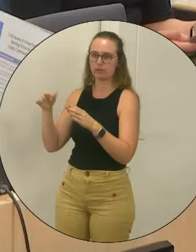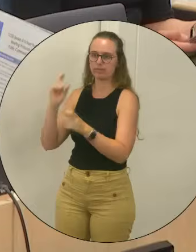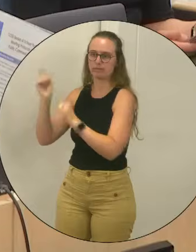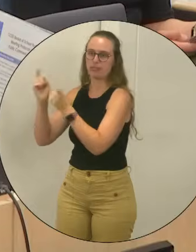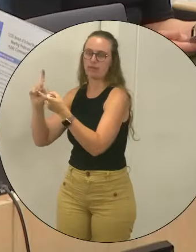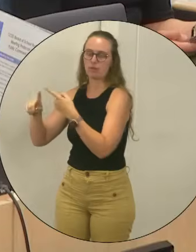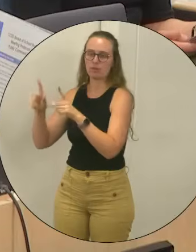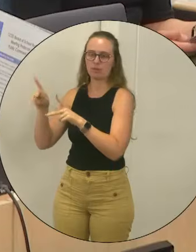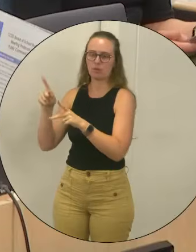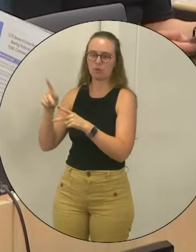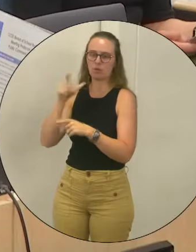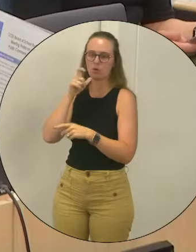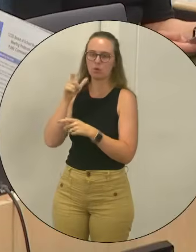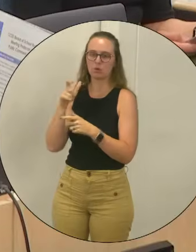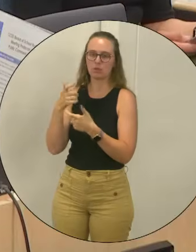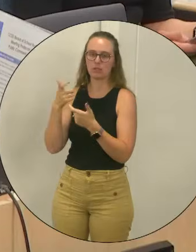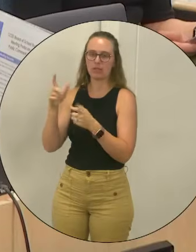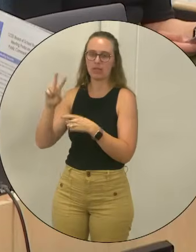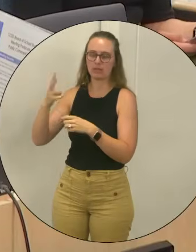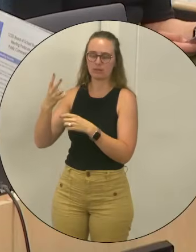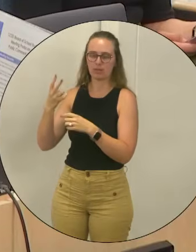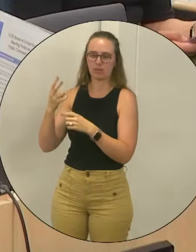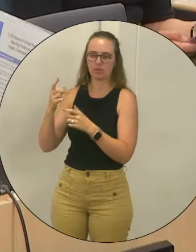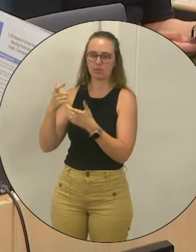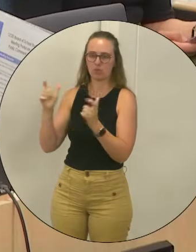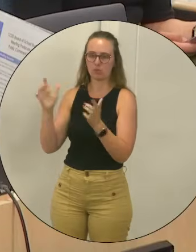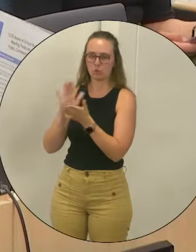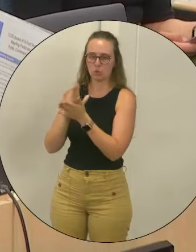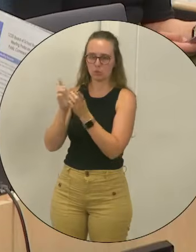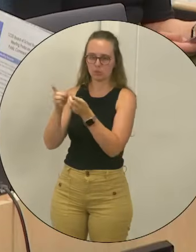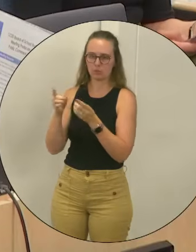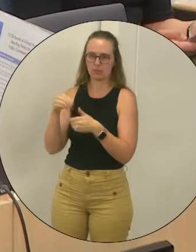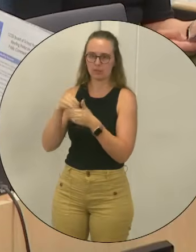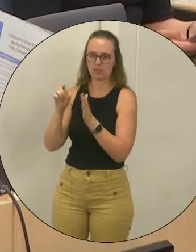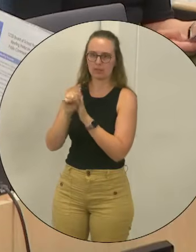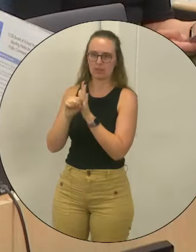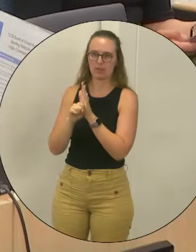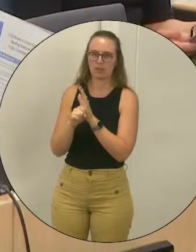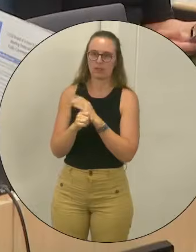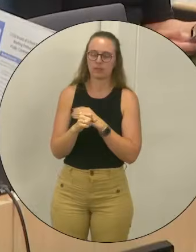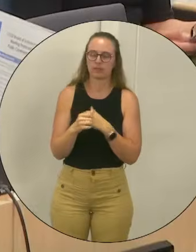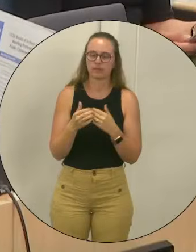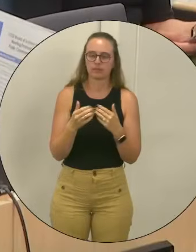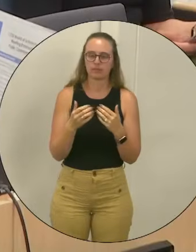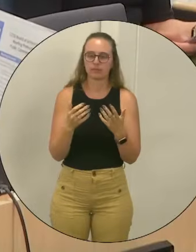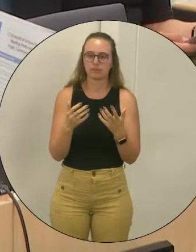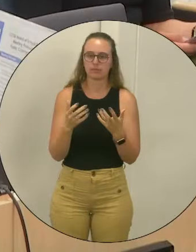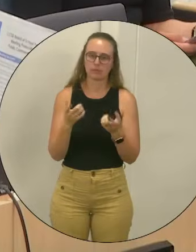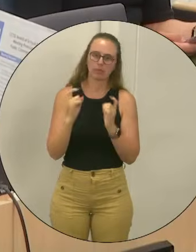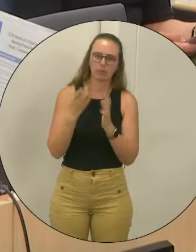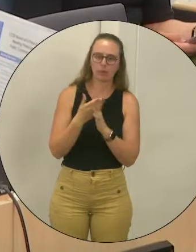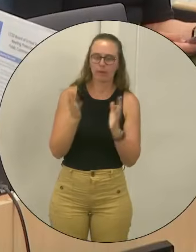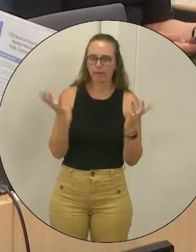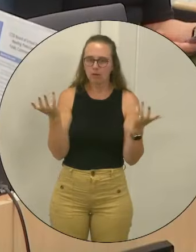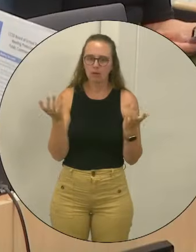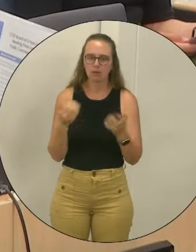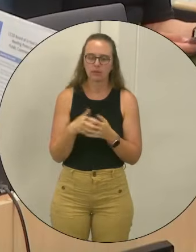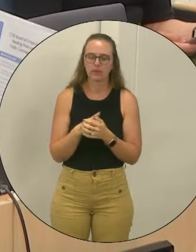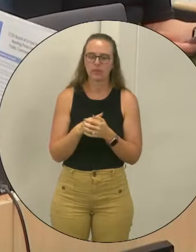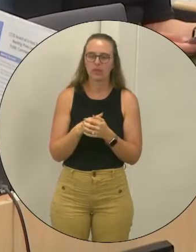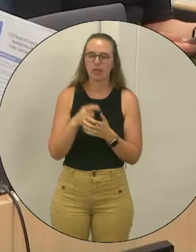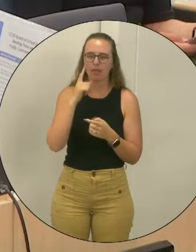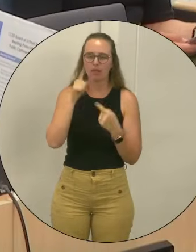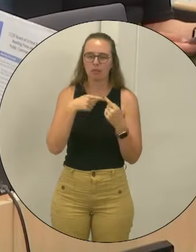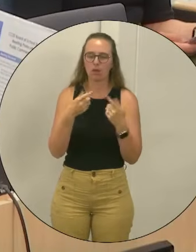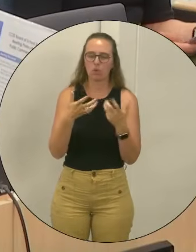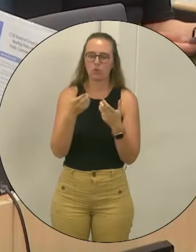are filling up our second largest school district in our state? Come on, man. Give me a break. Think about